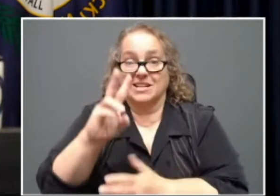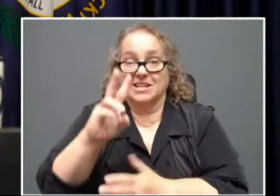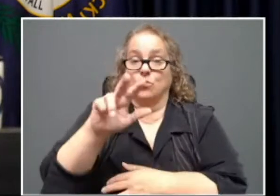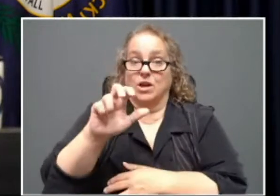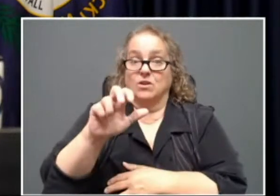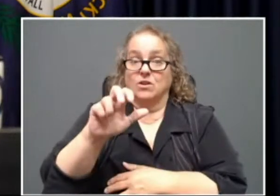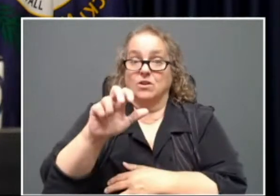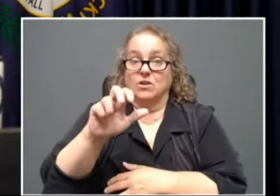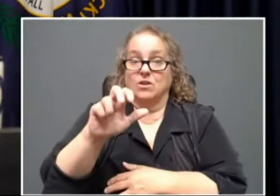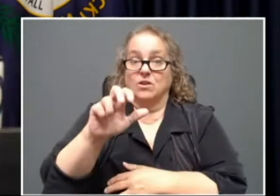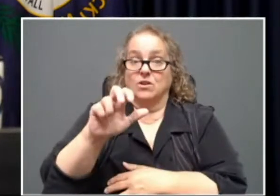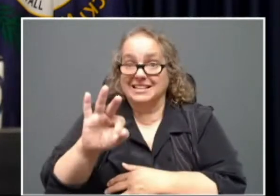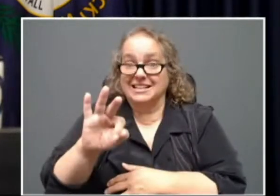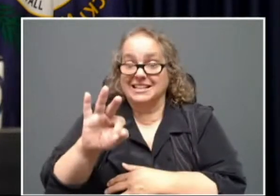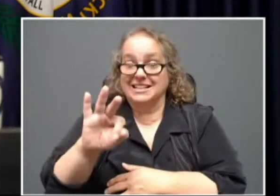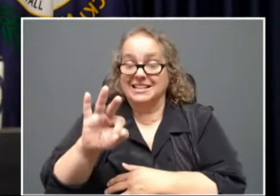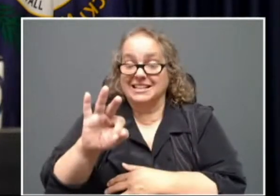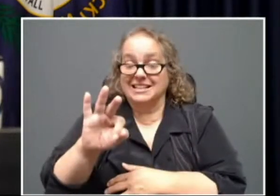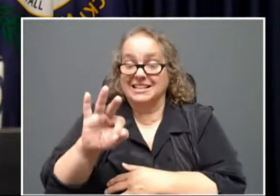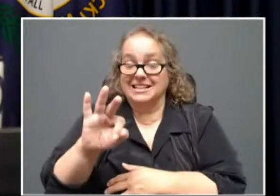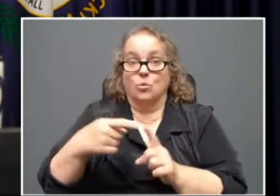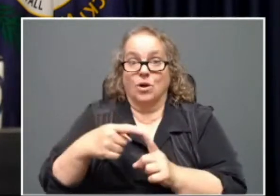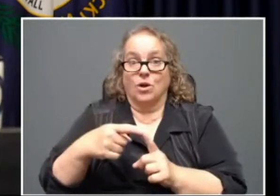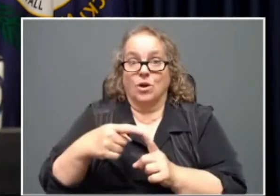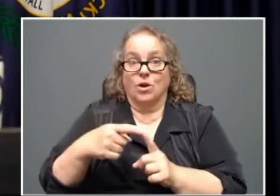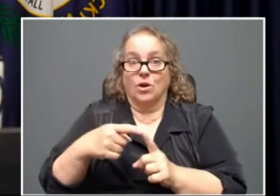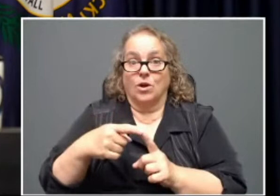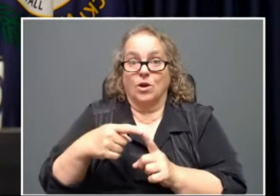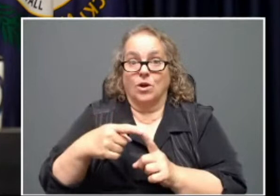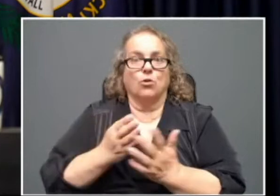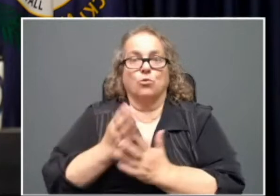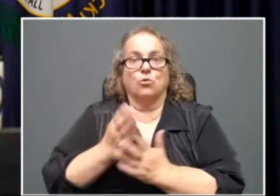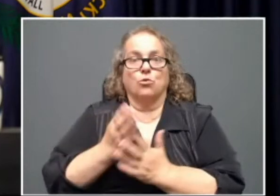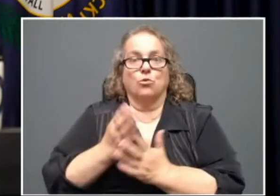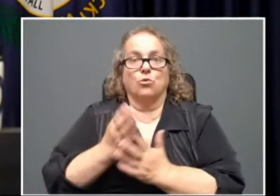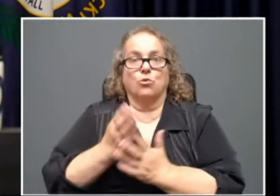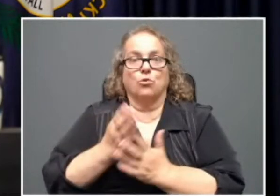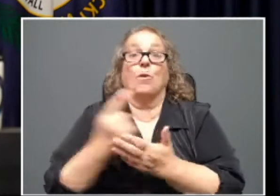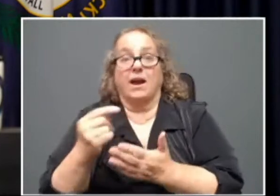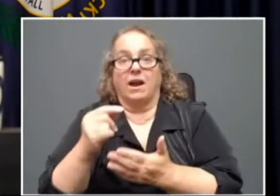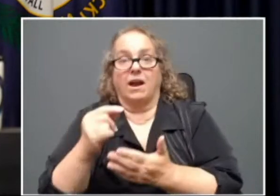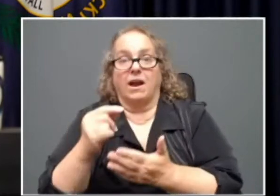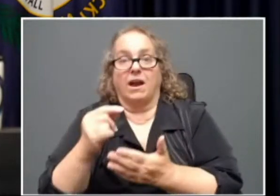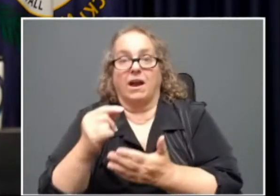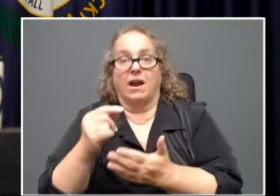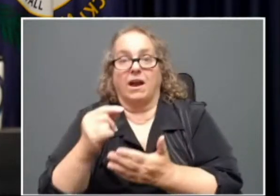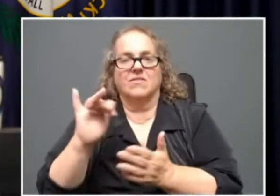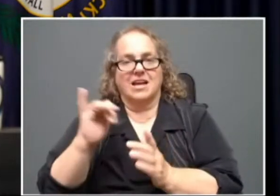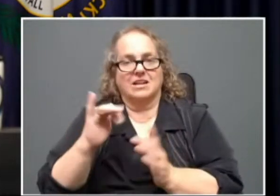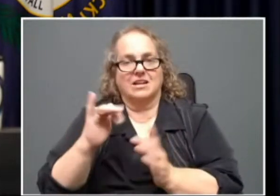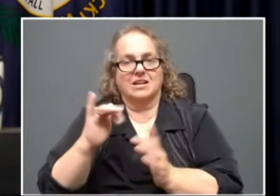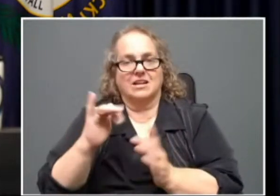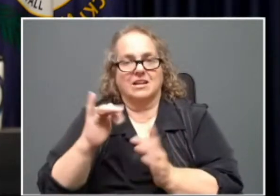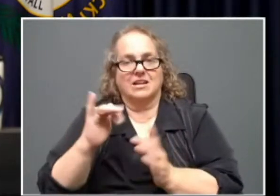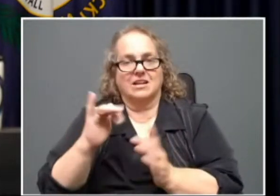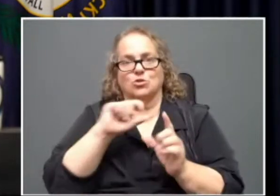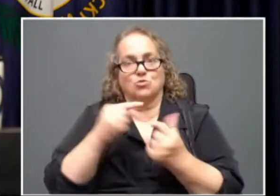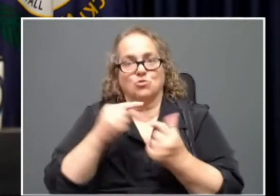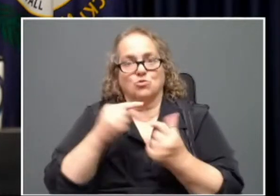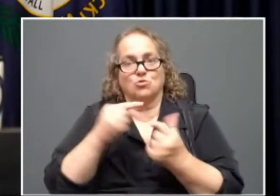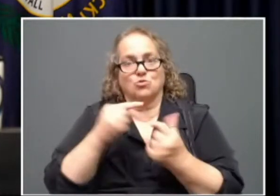6,319 when we haven't been through a full week of this small of an age group, I think that's a good start.